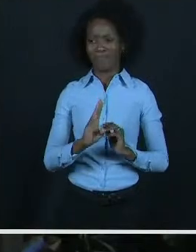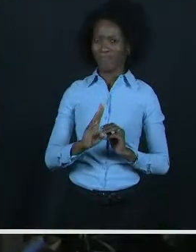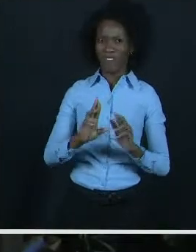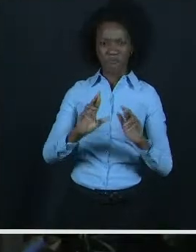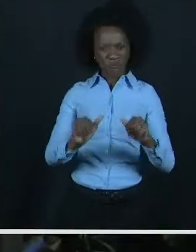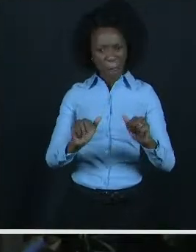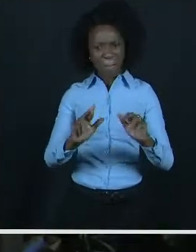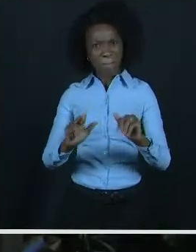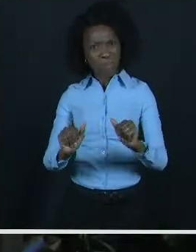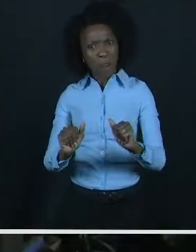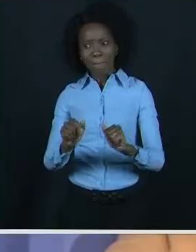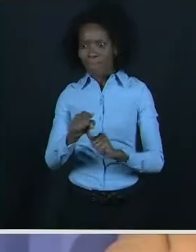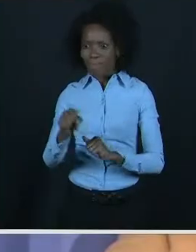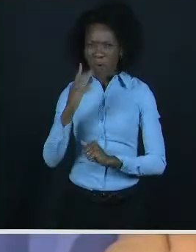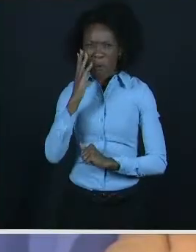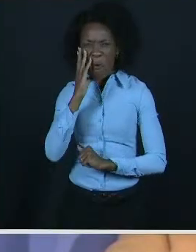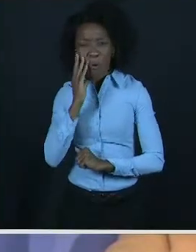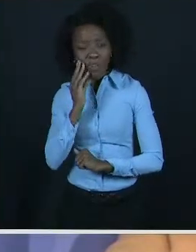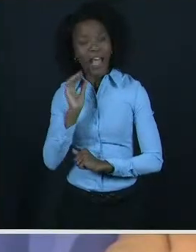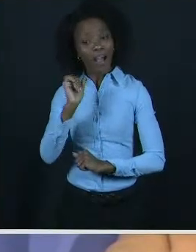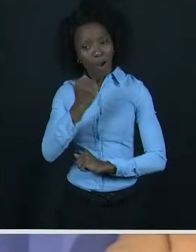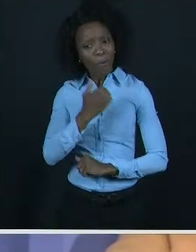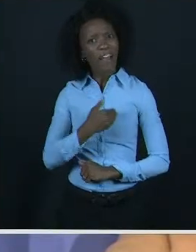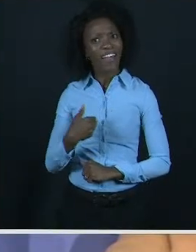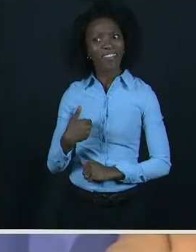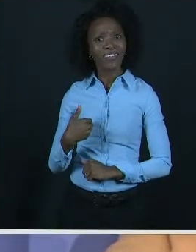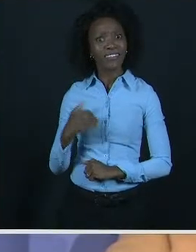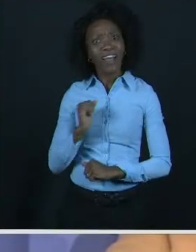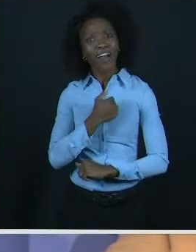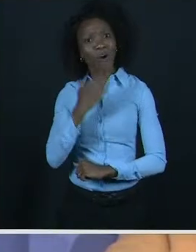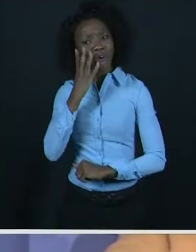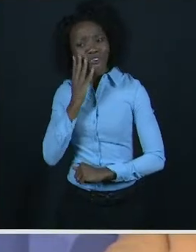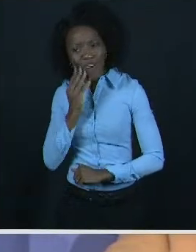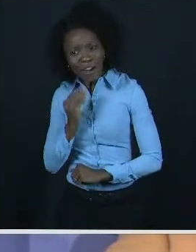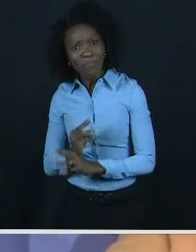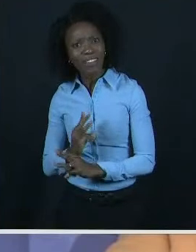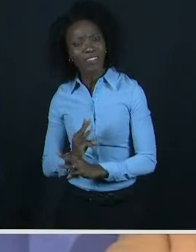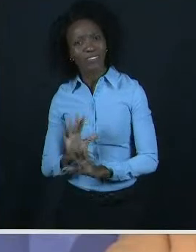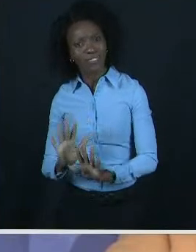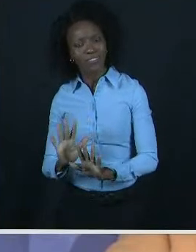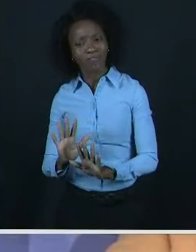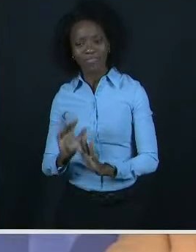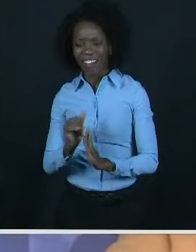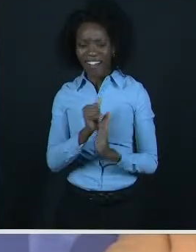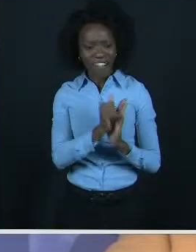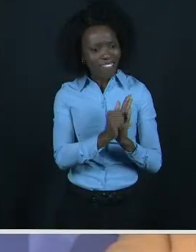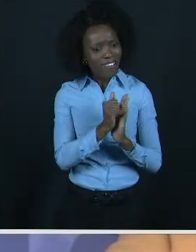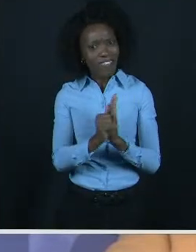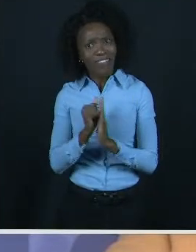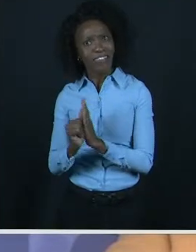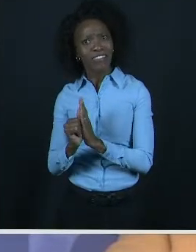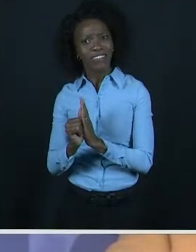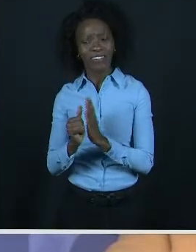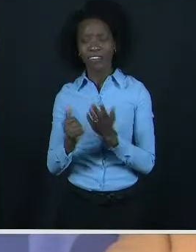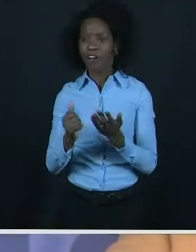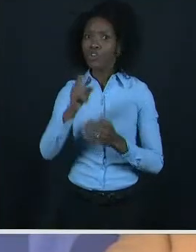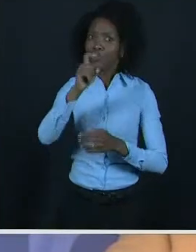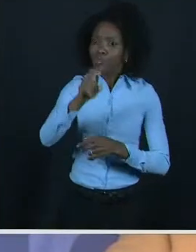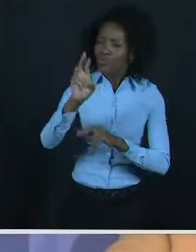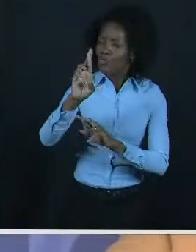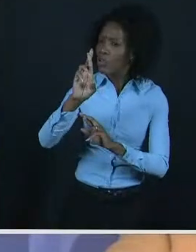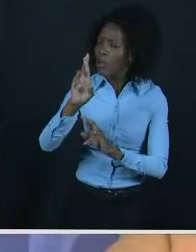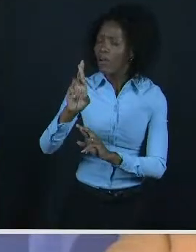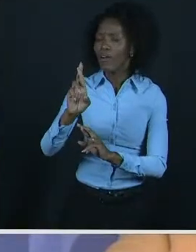killings of elderly women, our mothers and our grandmothers, that are meant to be respected